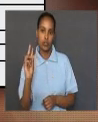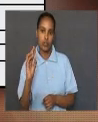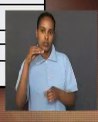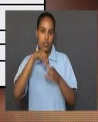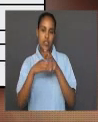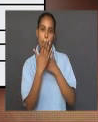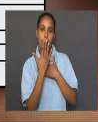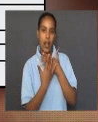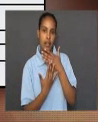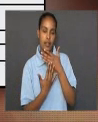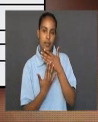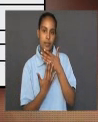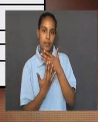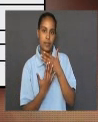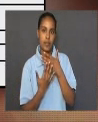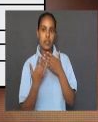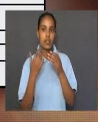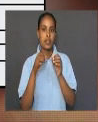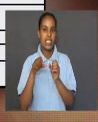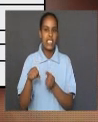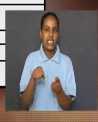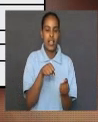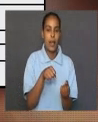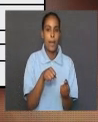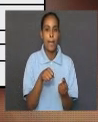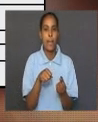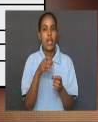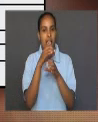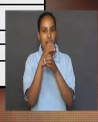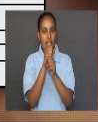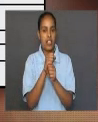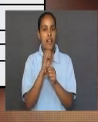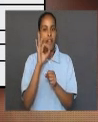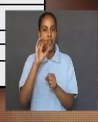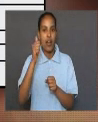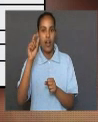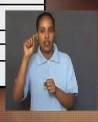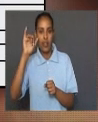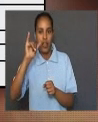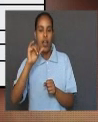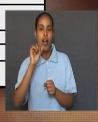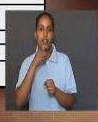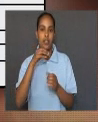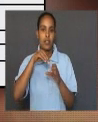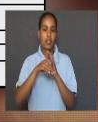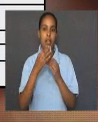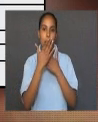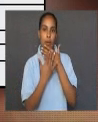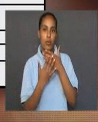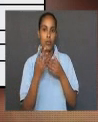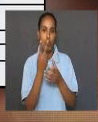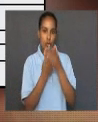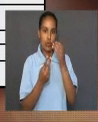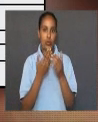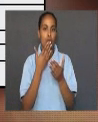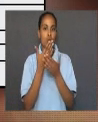the blood. The serum albumin carries fatty acid in the blood. Both of these